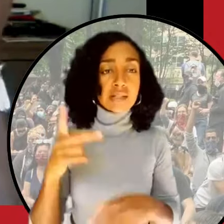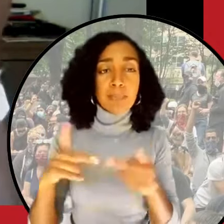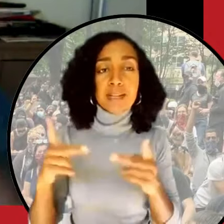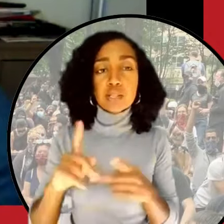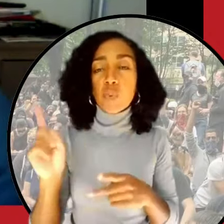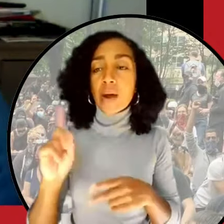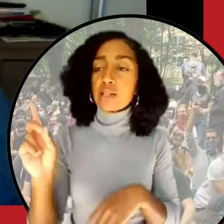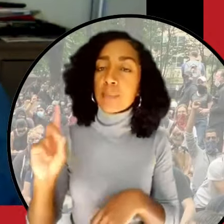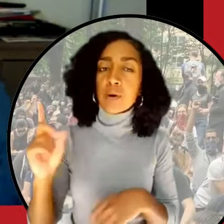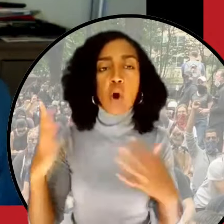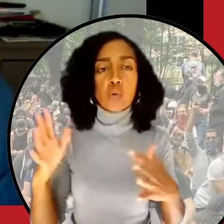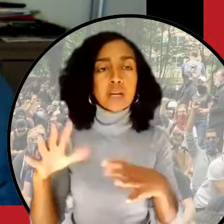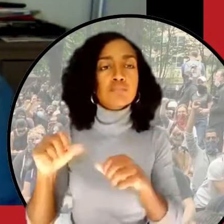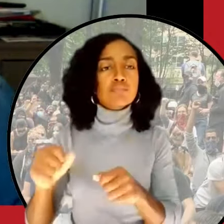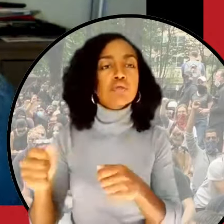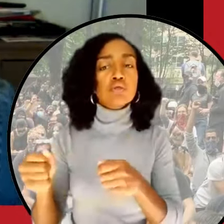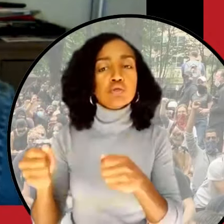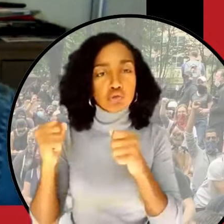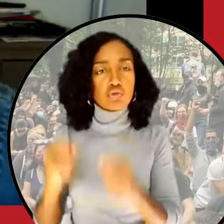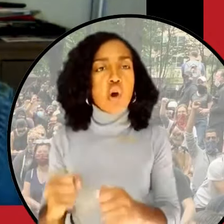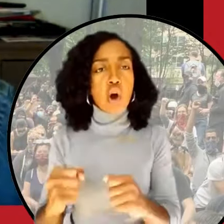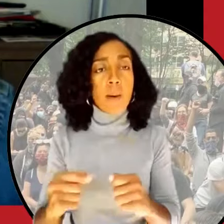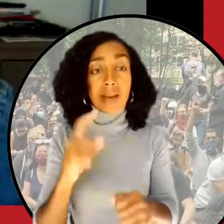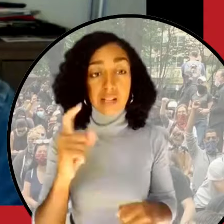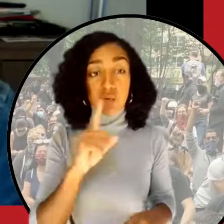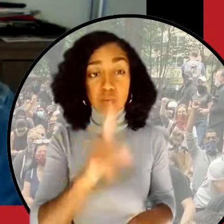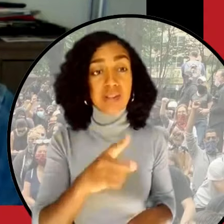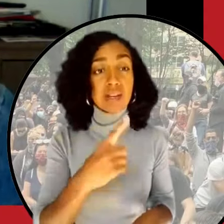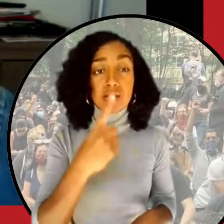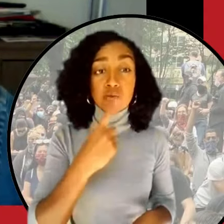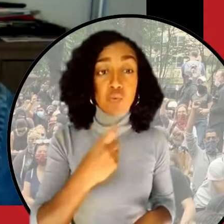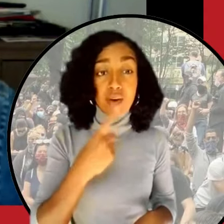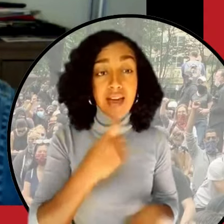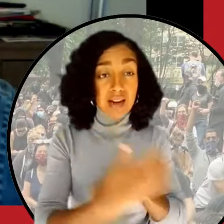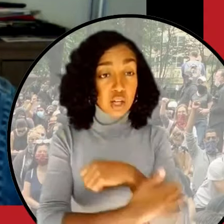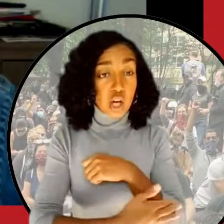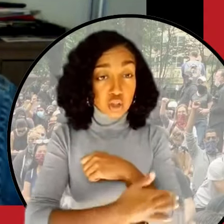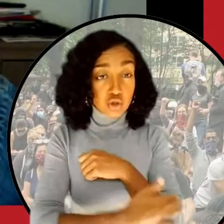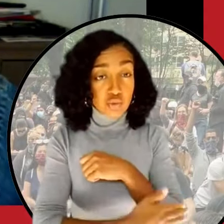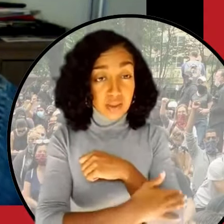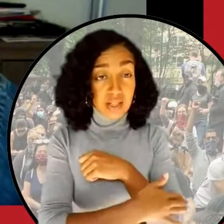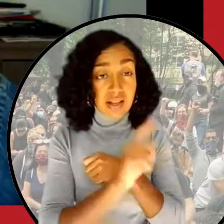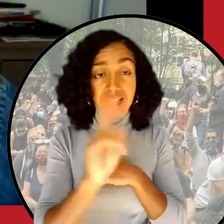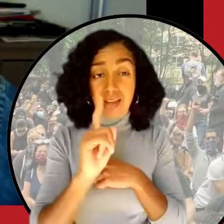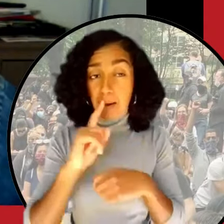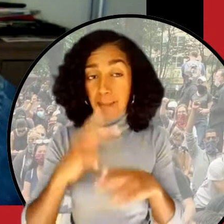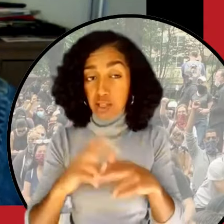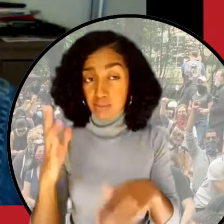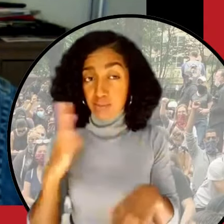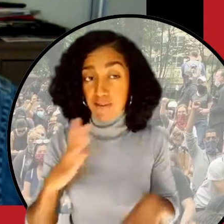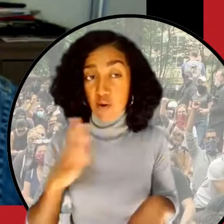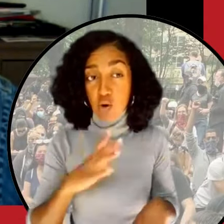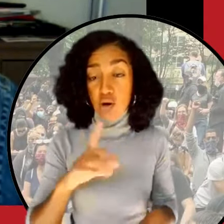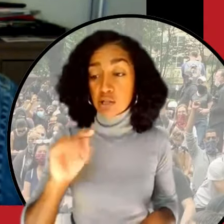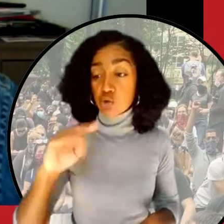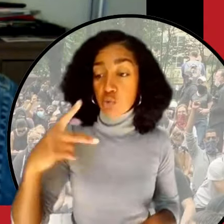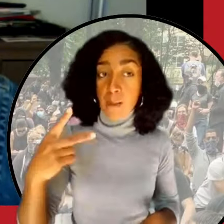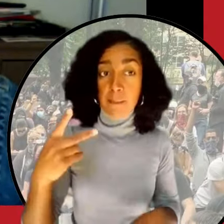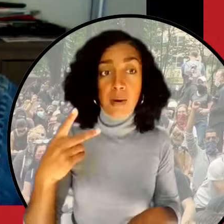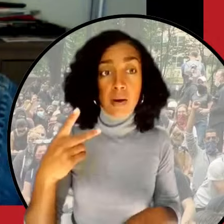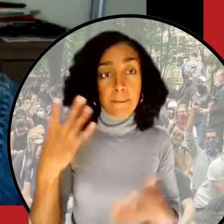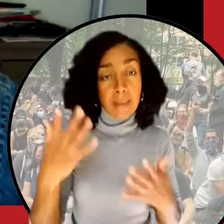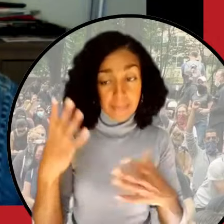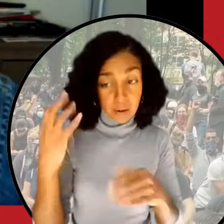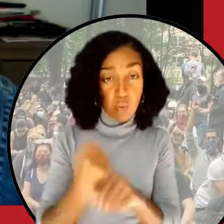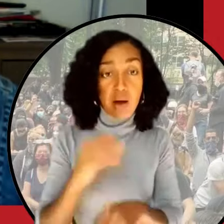because I think it's red country. You know, referring back to what I said earlier, you know, Trump might have won Florida, but